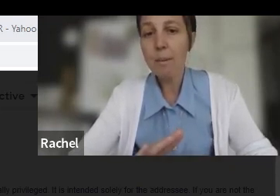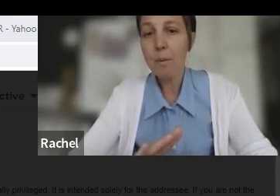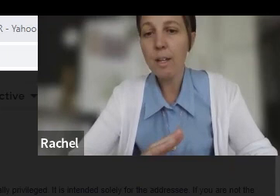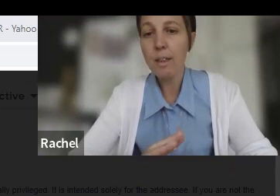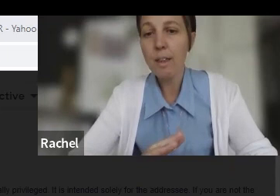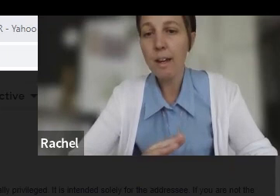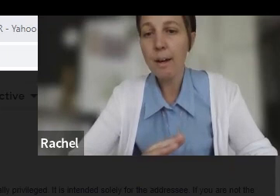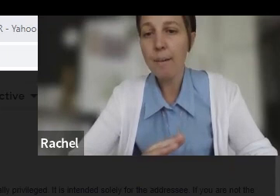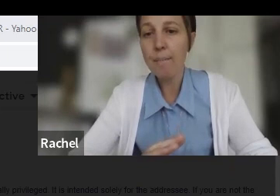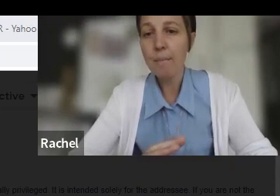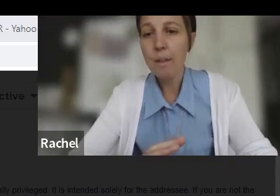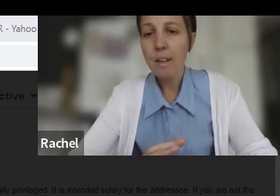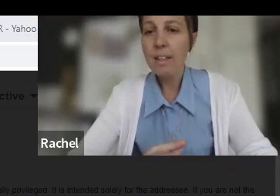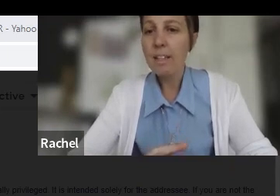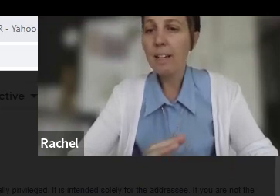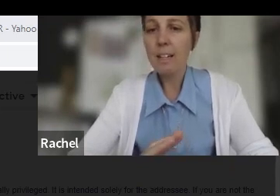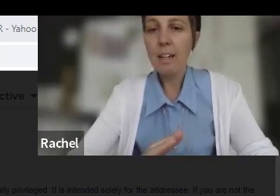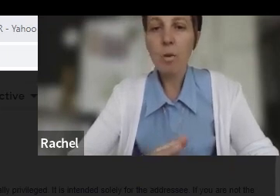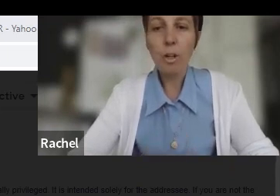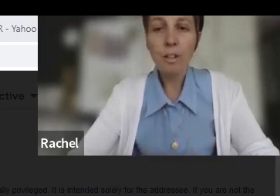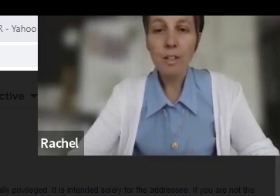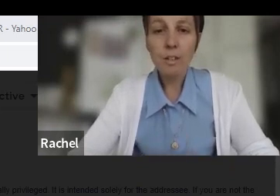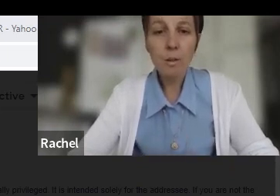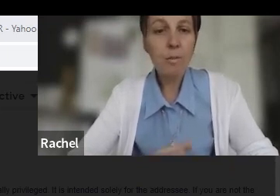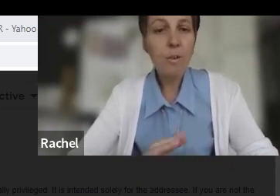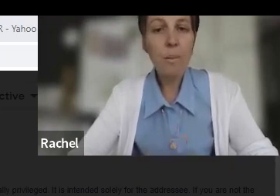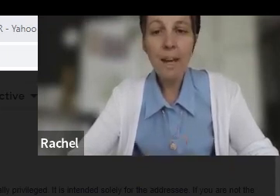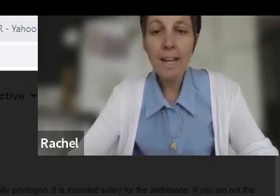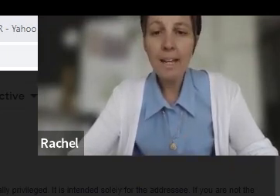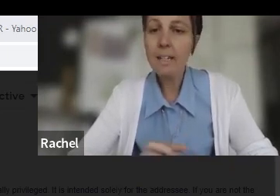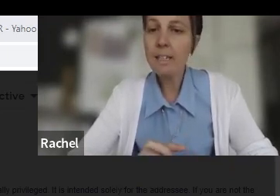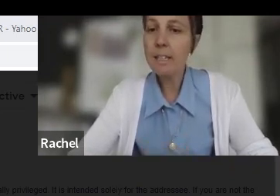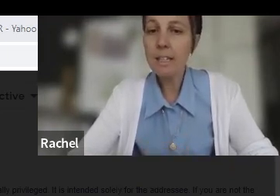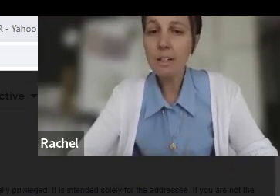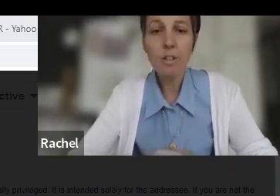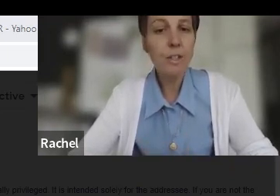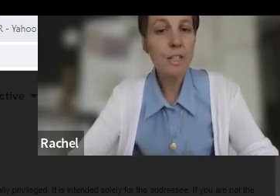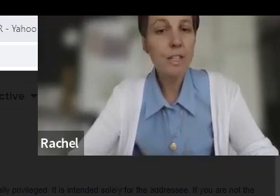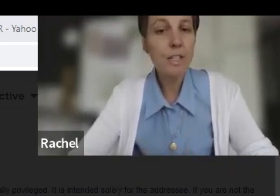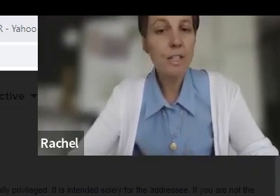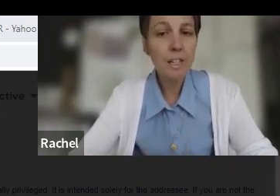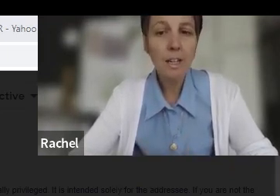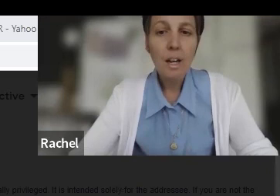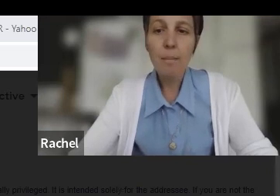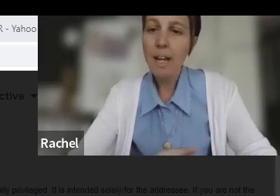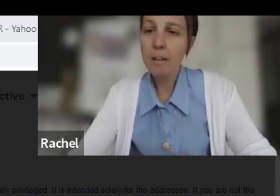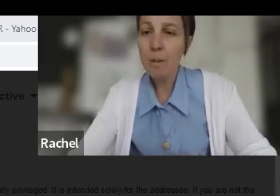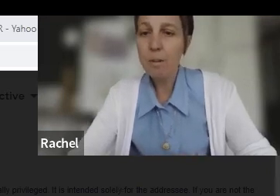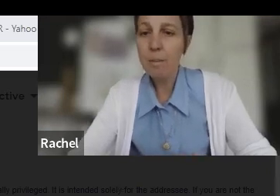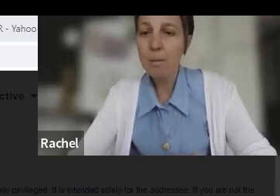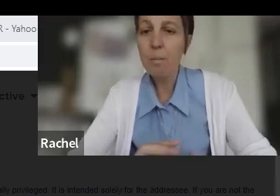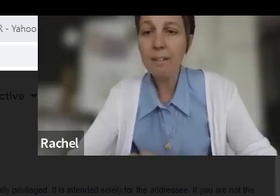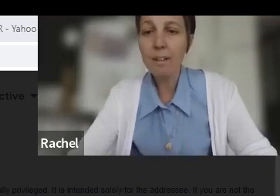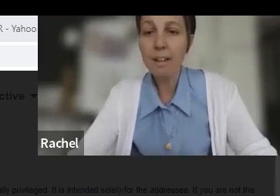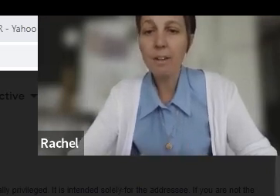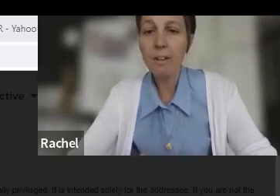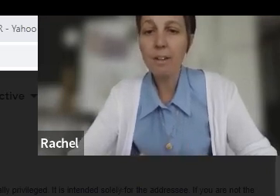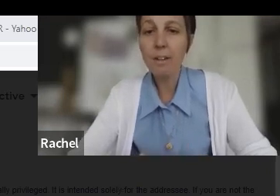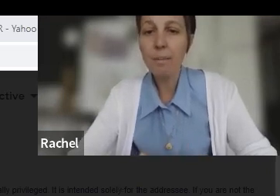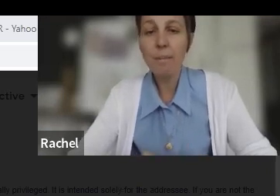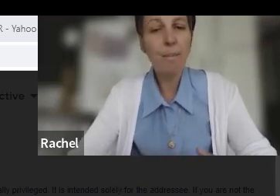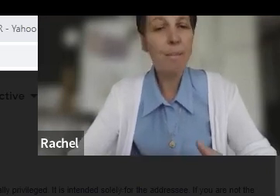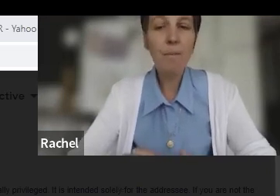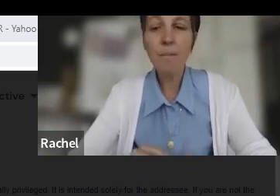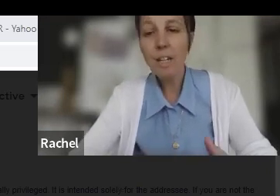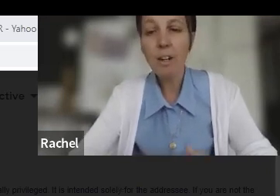is looking at helping people with things like chronic discomfort, pain, seizures, fatigue, and it helps people to